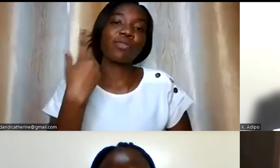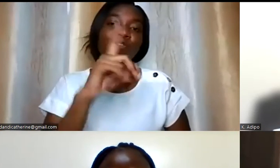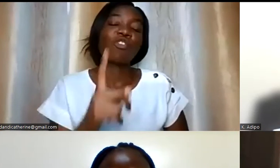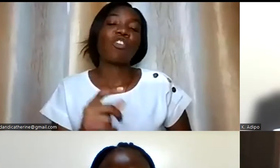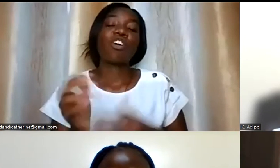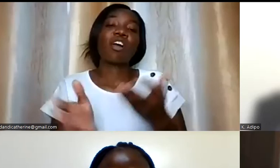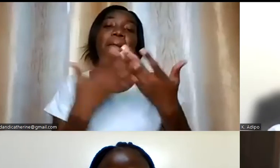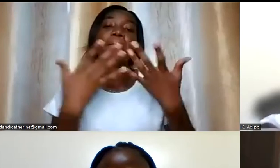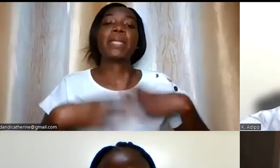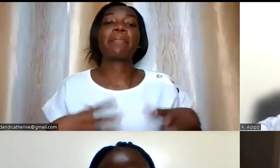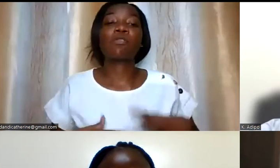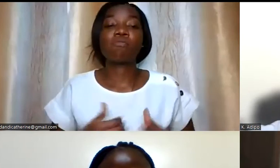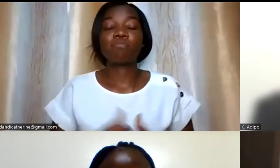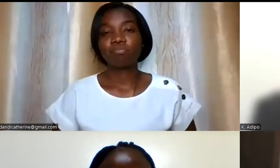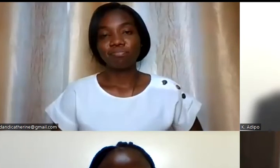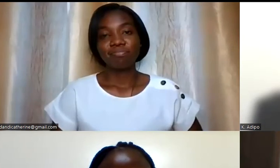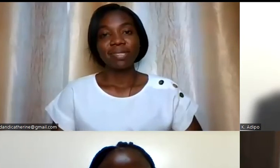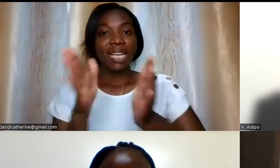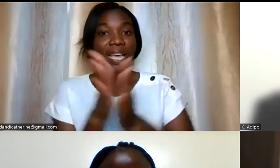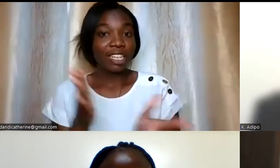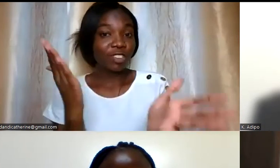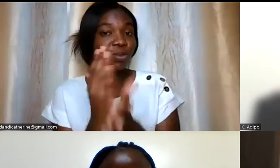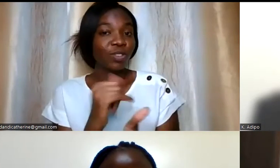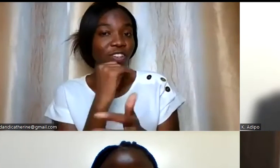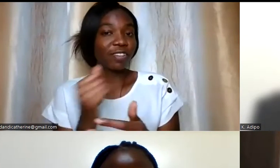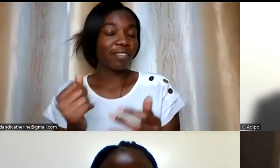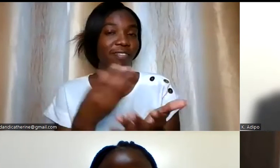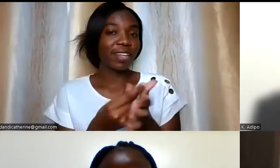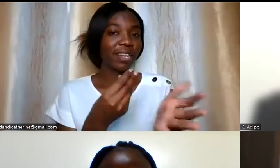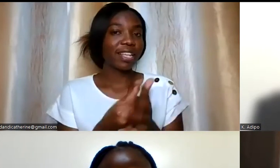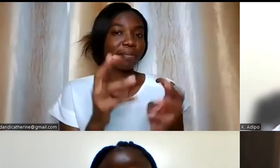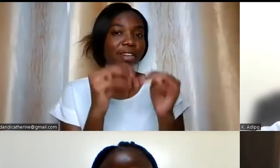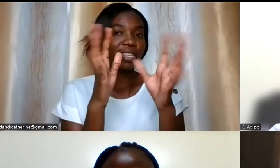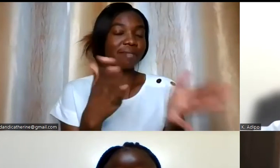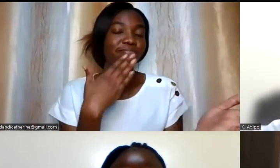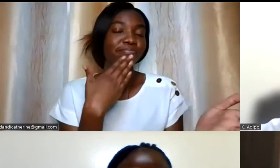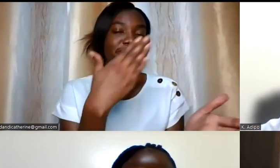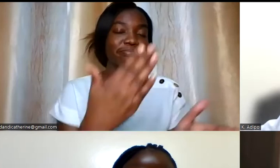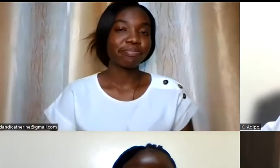people. And it is definitely not the finance manager. Thank you.